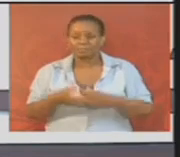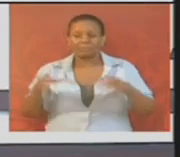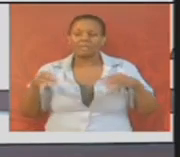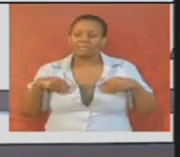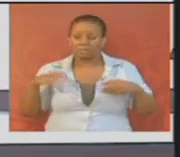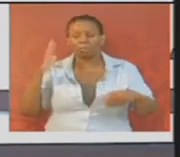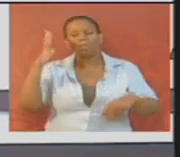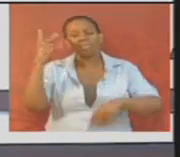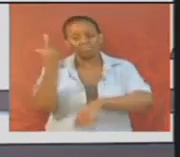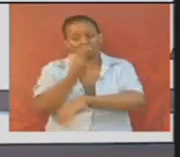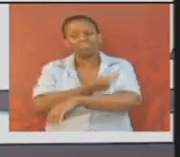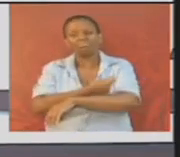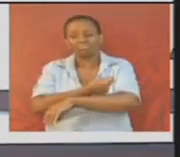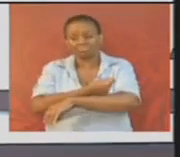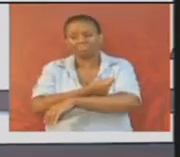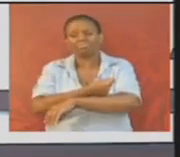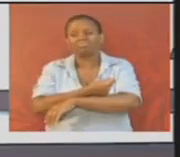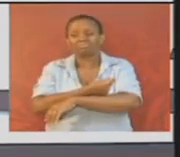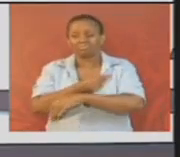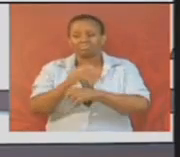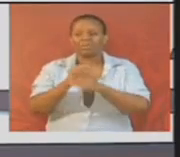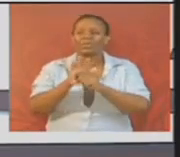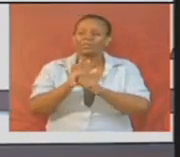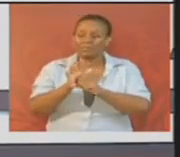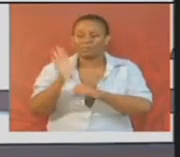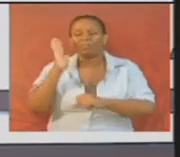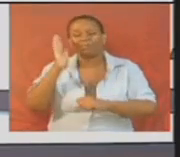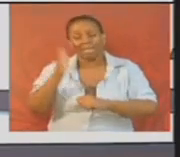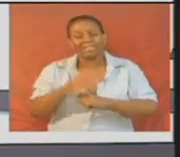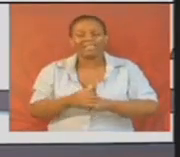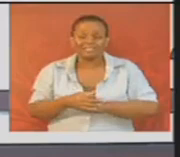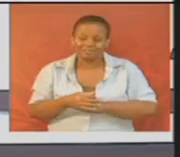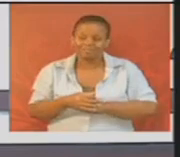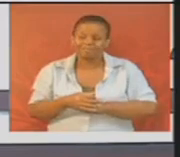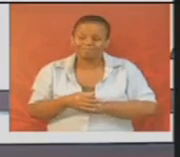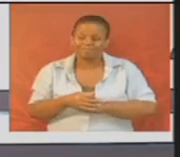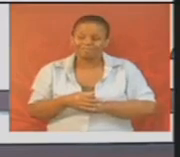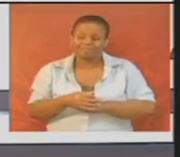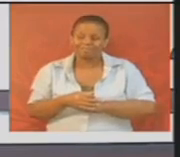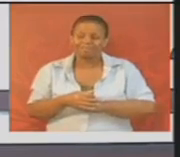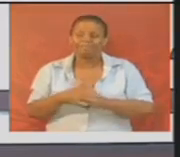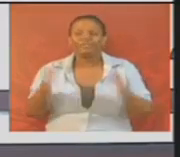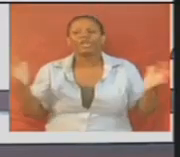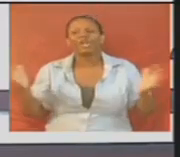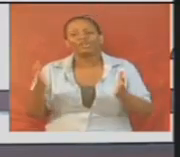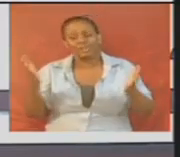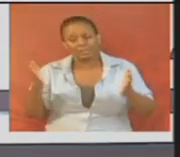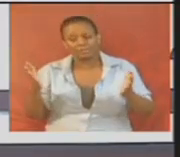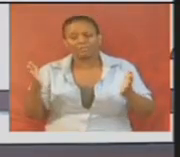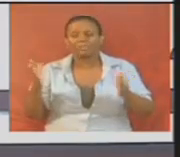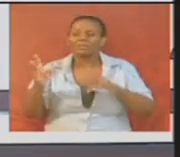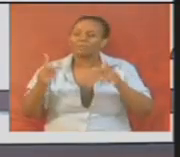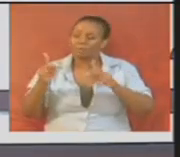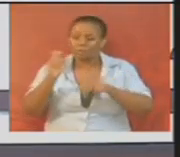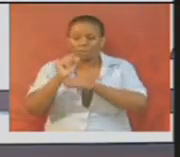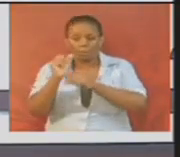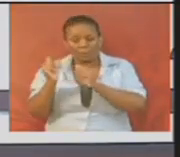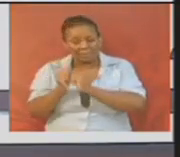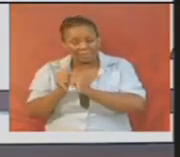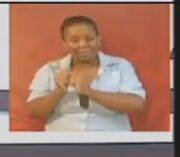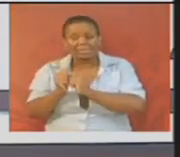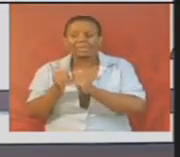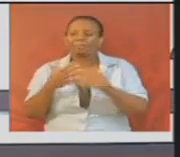becomes available. And I encourage my colleagues, my family, and you, my clients, to make